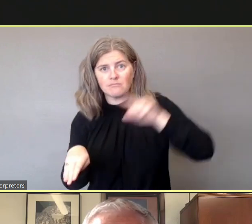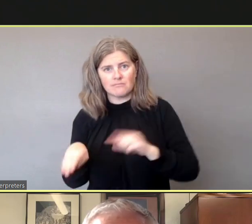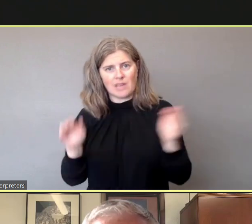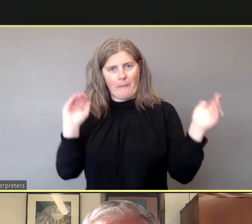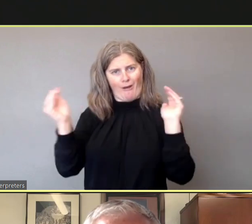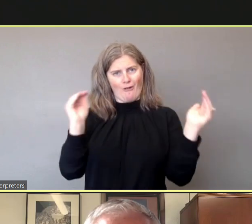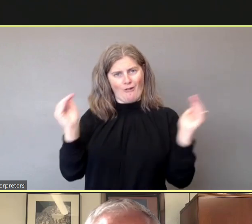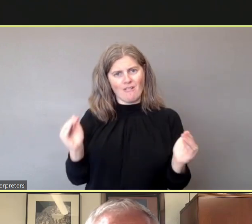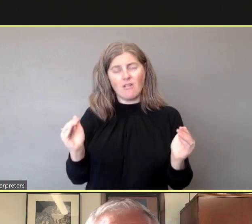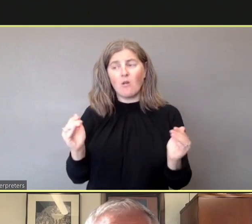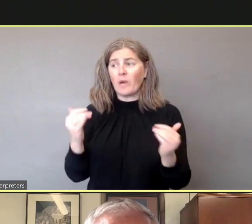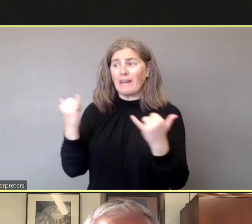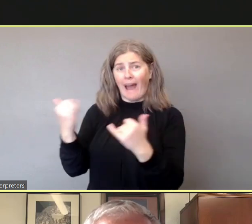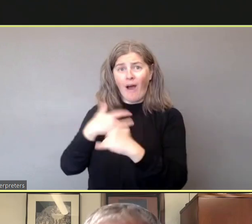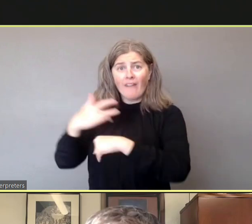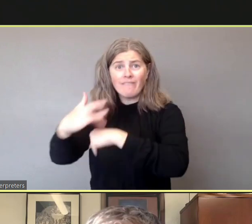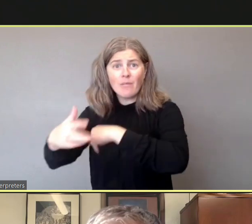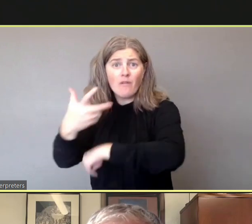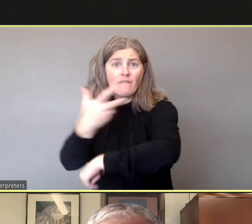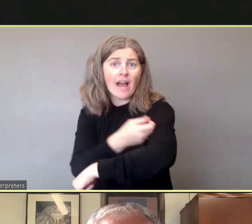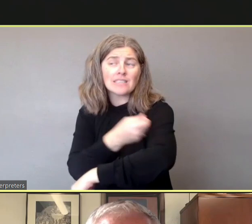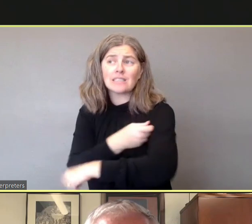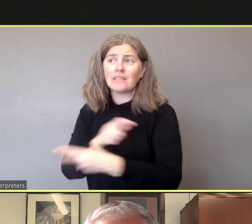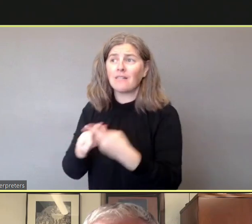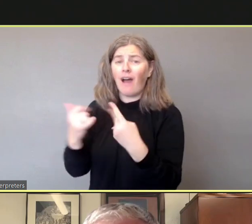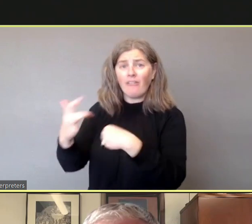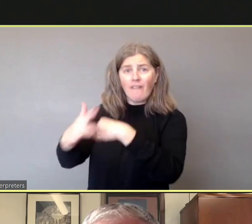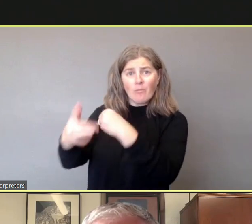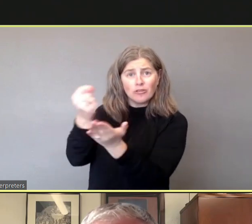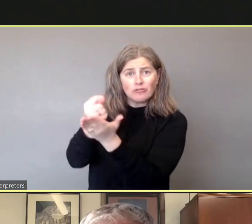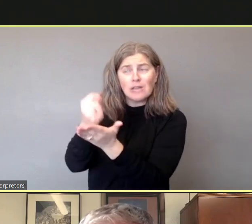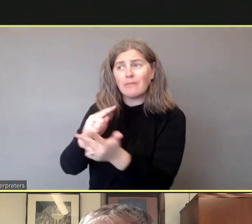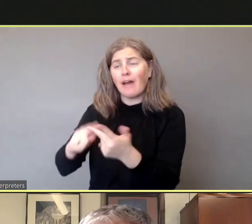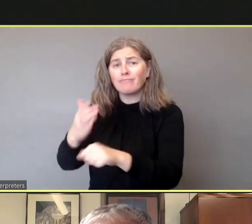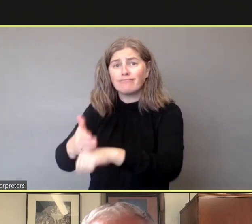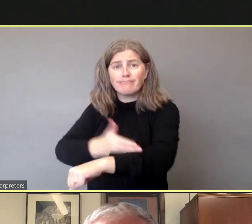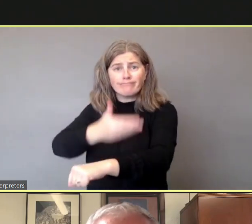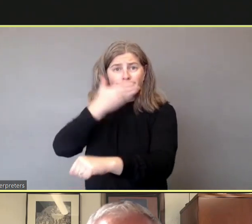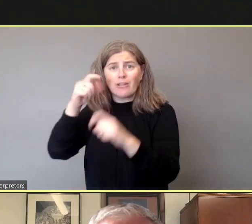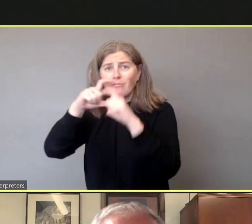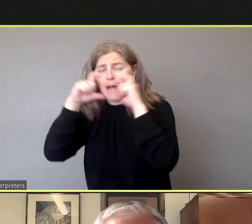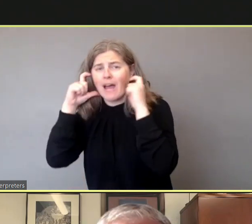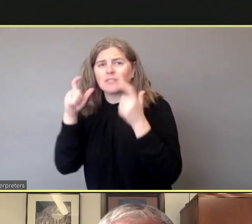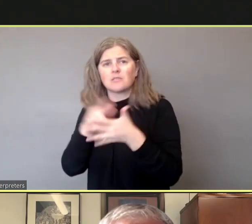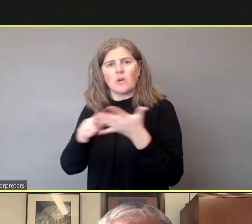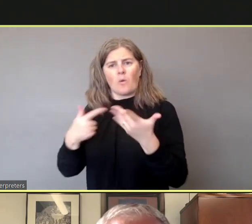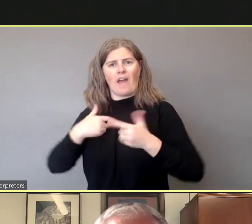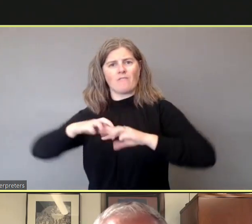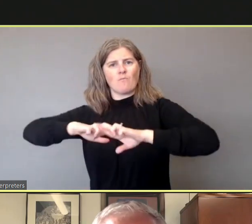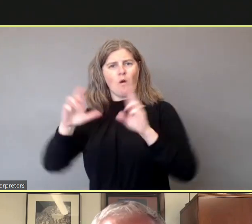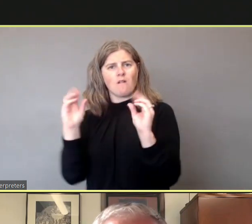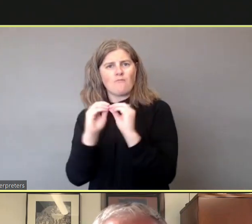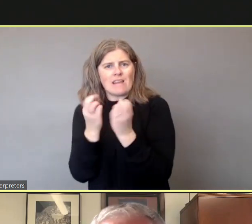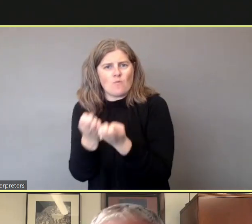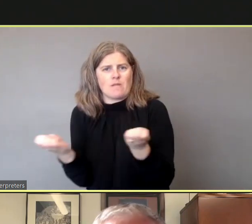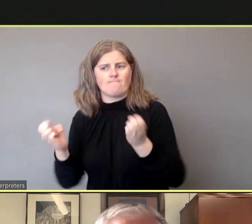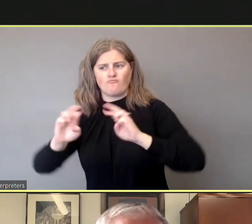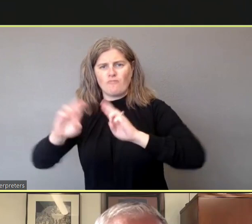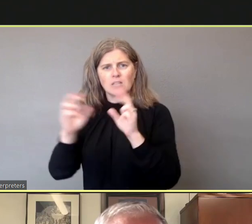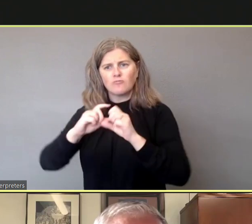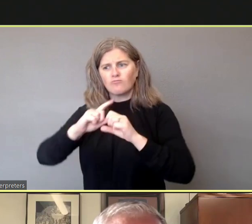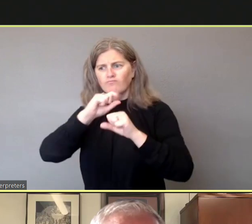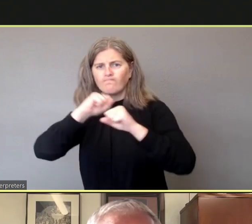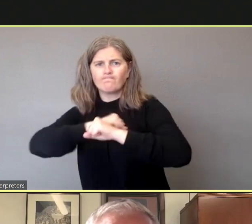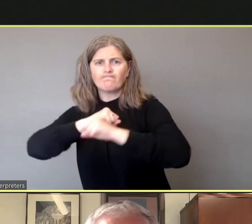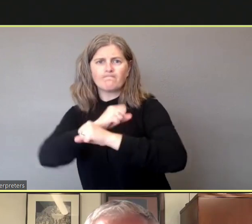have vaccines, we've got treatments, we've got better masks. And so we're much better equipped to really fight this